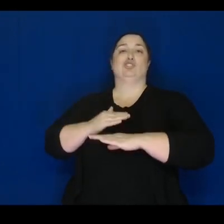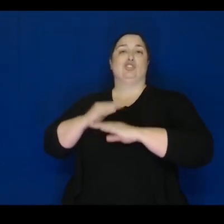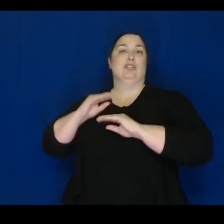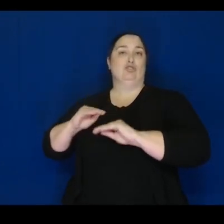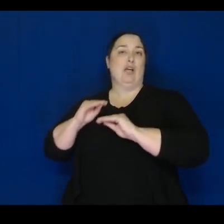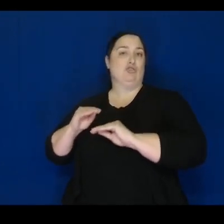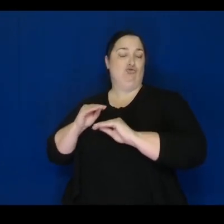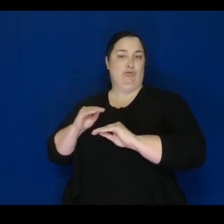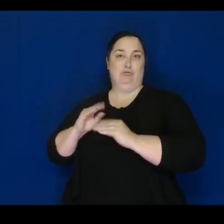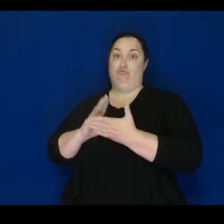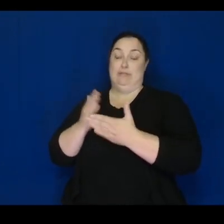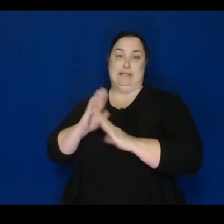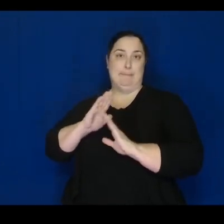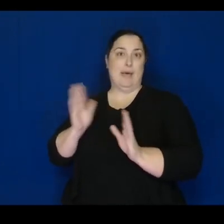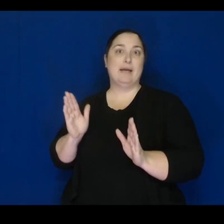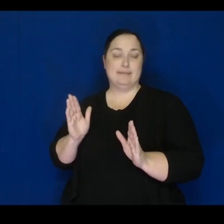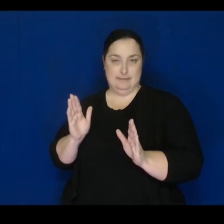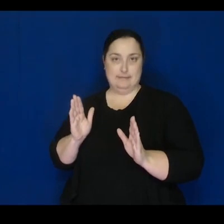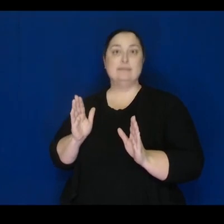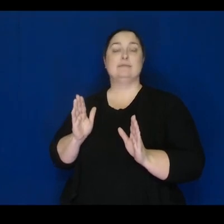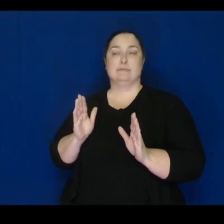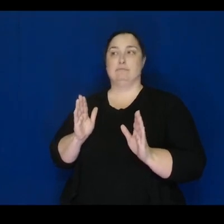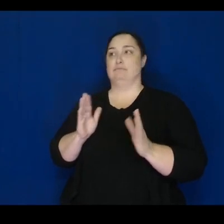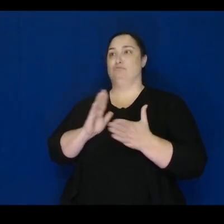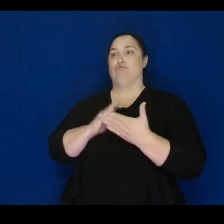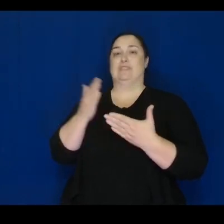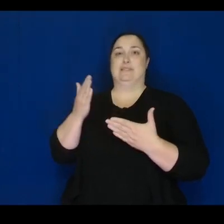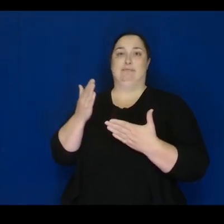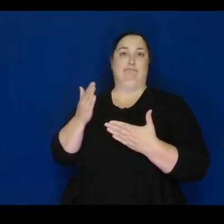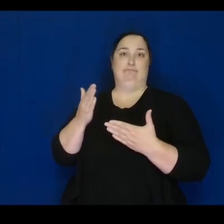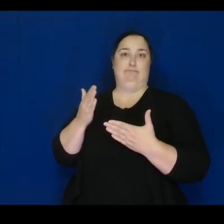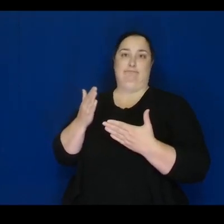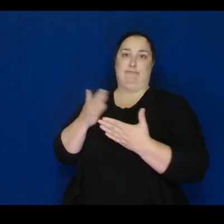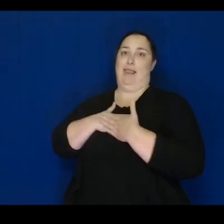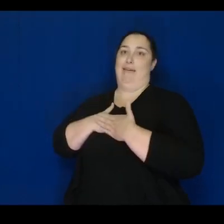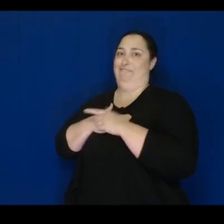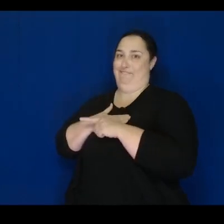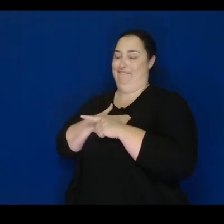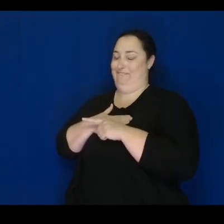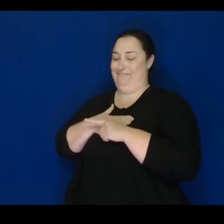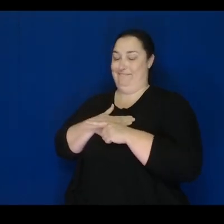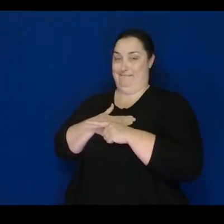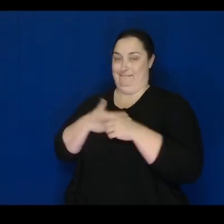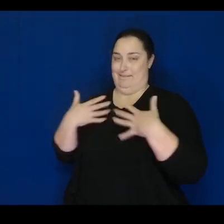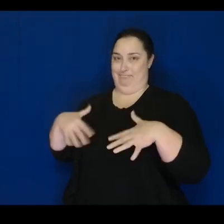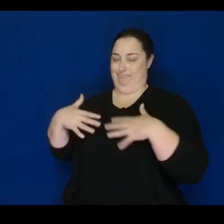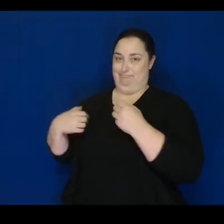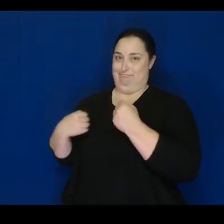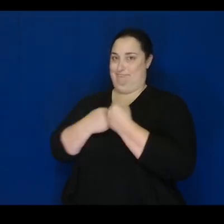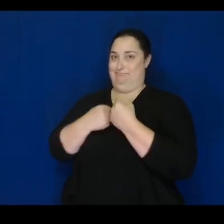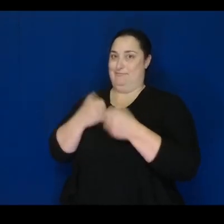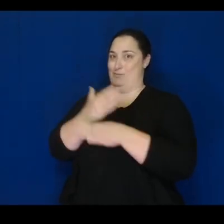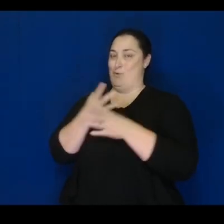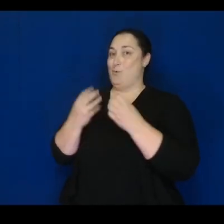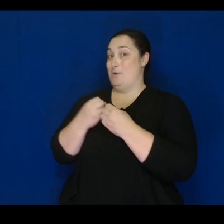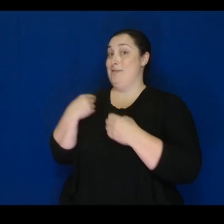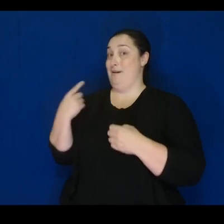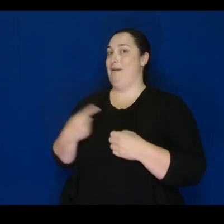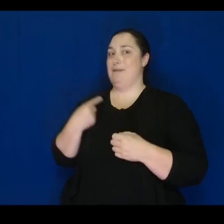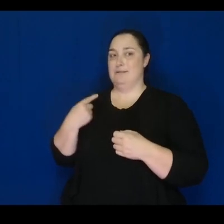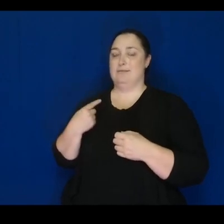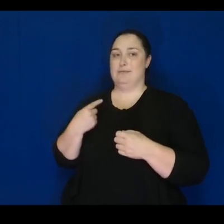been really amazing. And I really, really love those guys so much. And they've done such amazing work with us, and we've had such